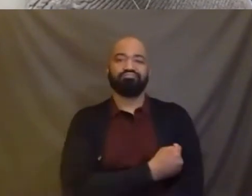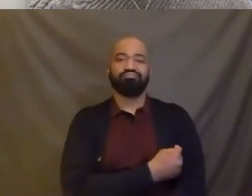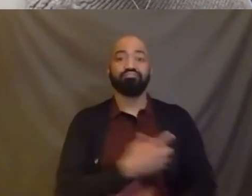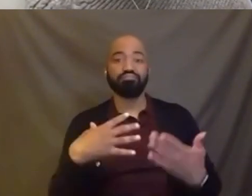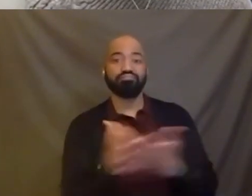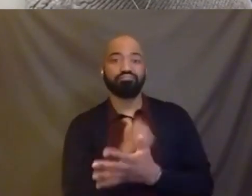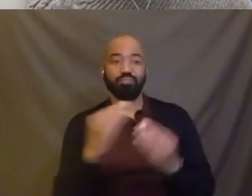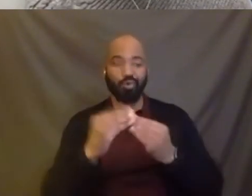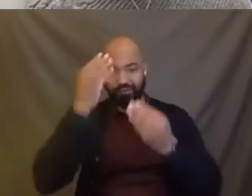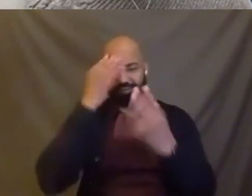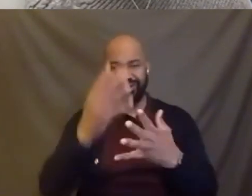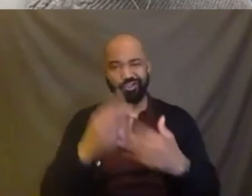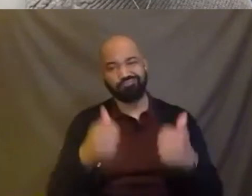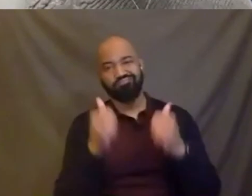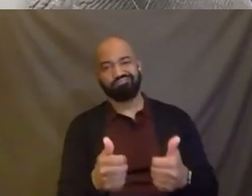Very cool.